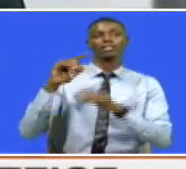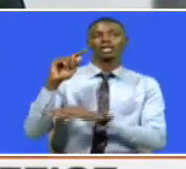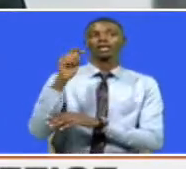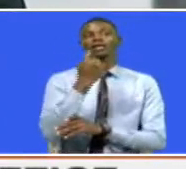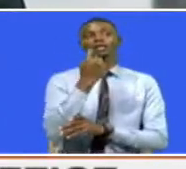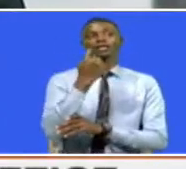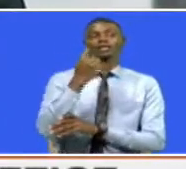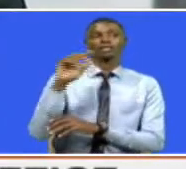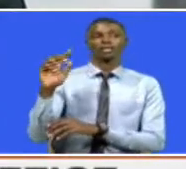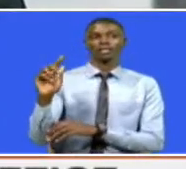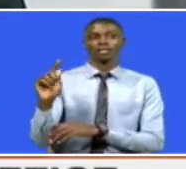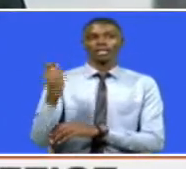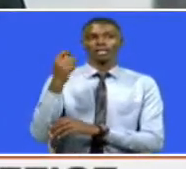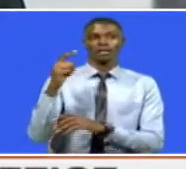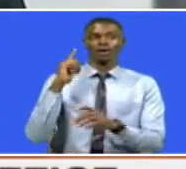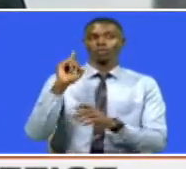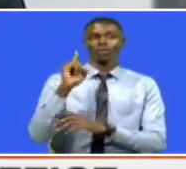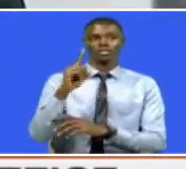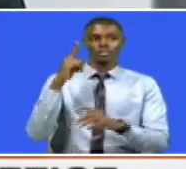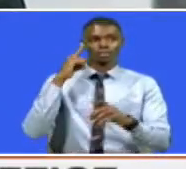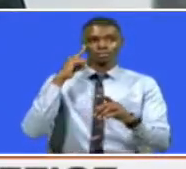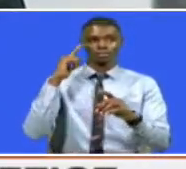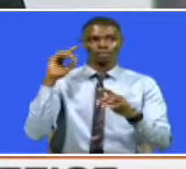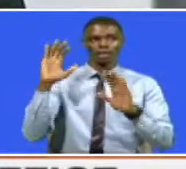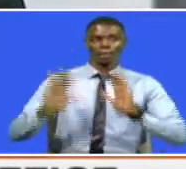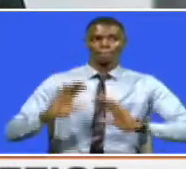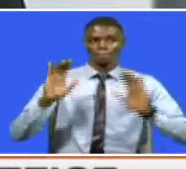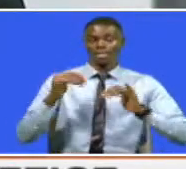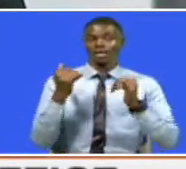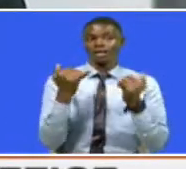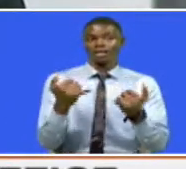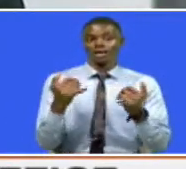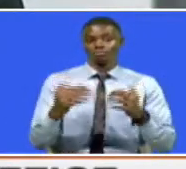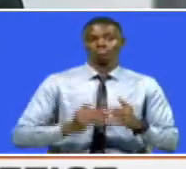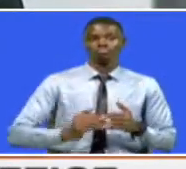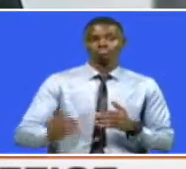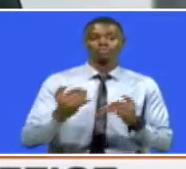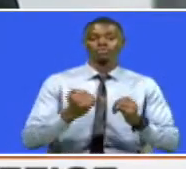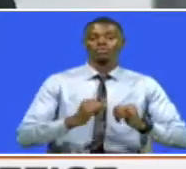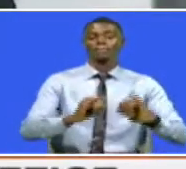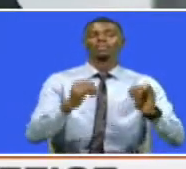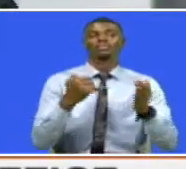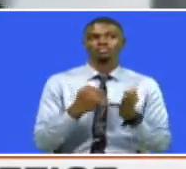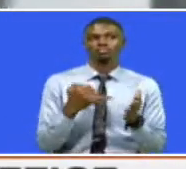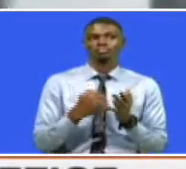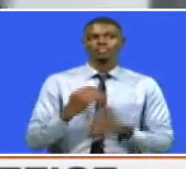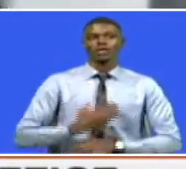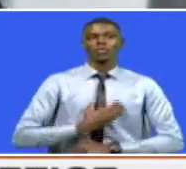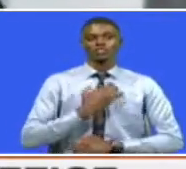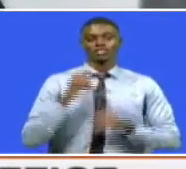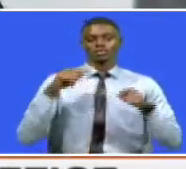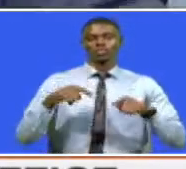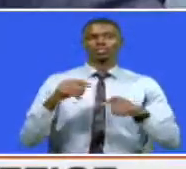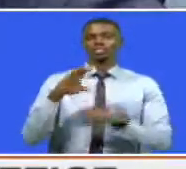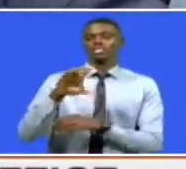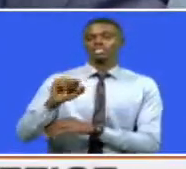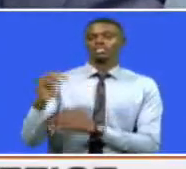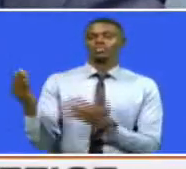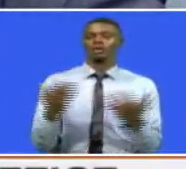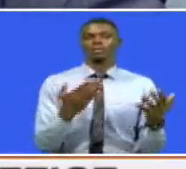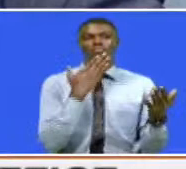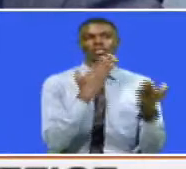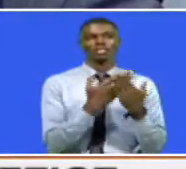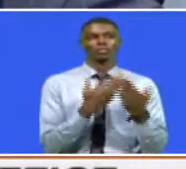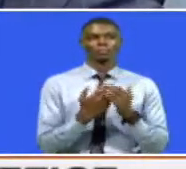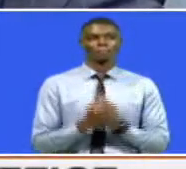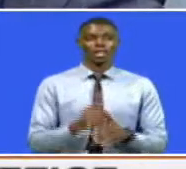campaigns, developing that manifesto, and now he is in the front row implementing it. He's our guest tonight. Waziri, karibu sana. Thank you very